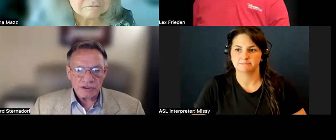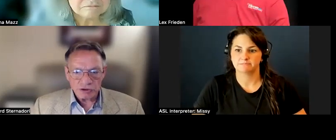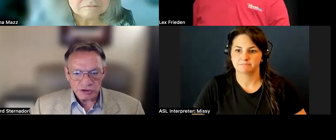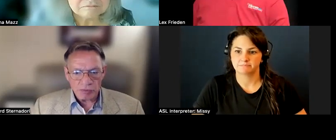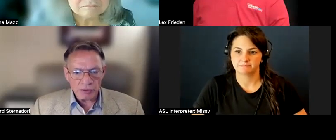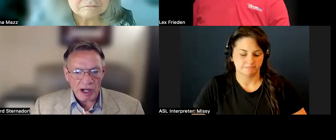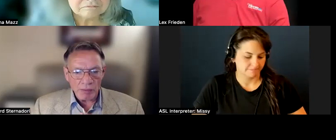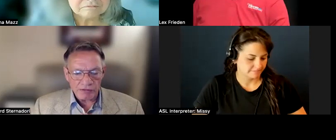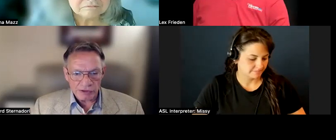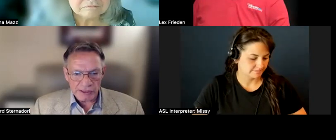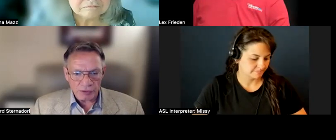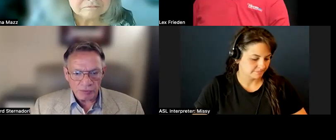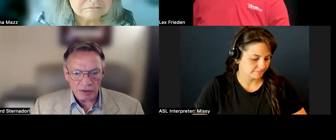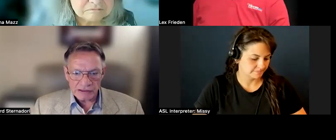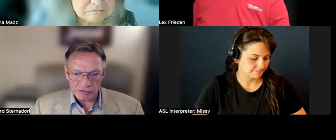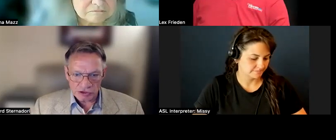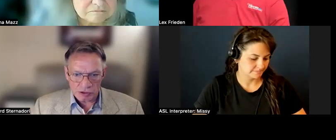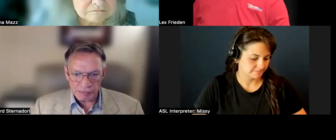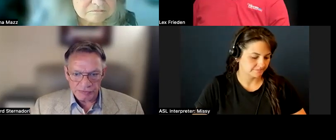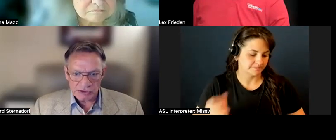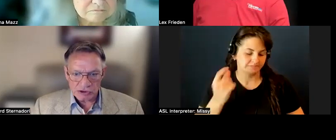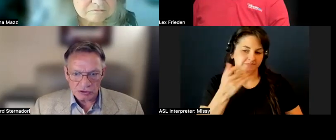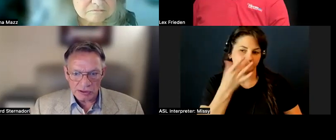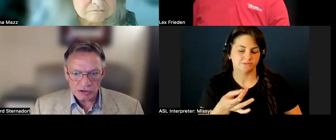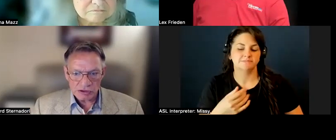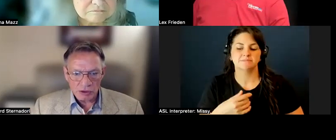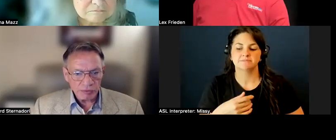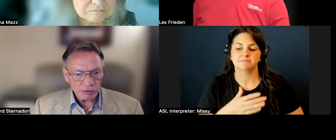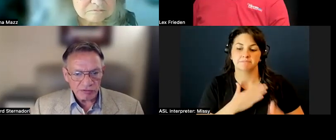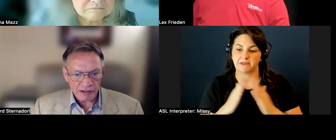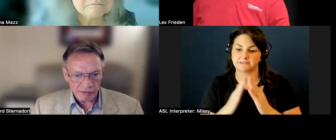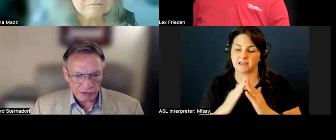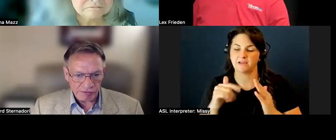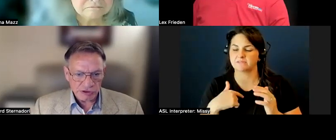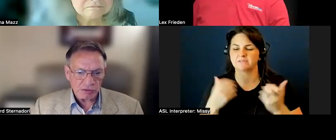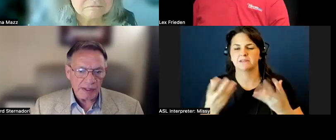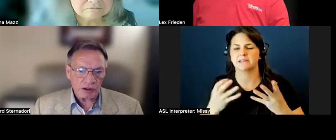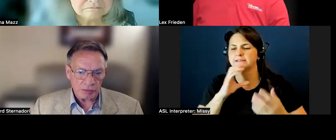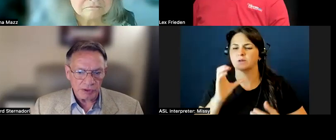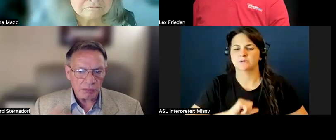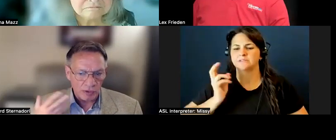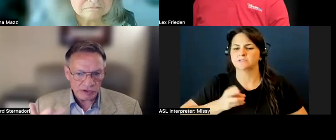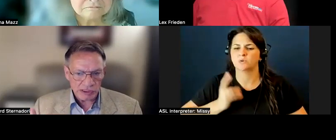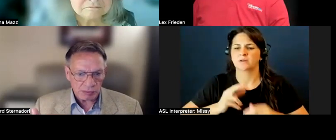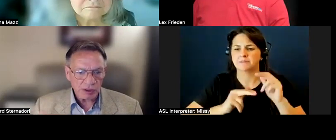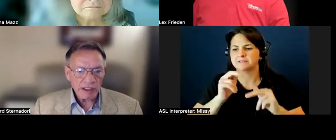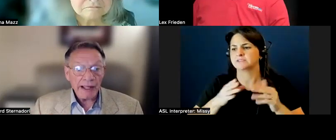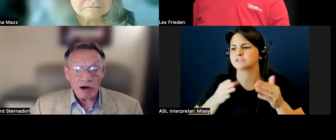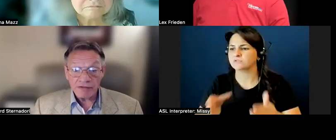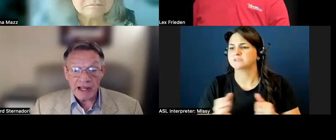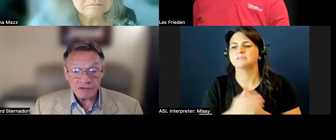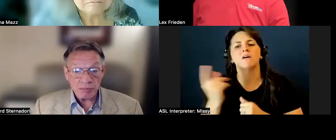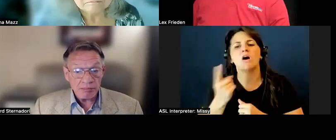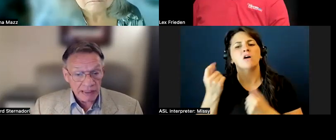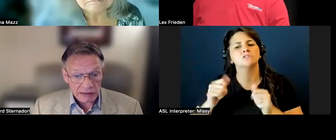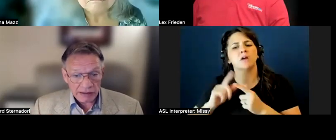Here's an interesting one. I work for a town with lots of historic buildings and streets. We do a lot of retrofits to make our community more accessible and